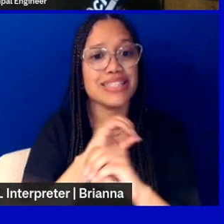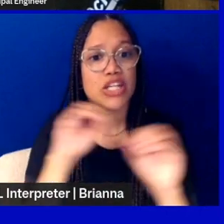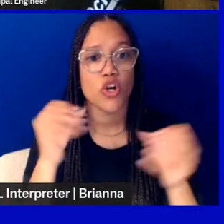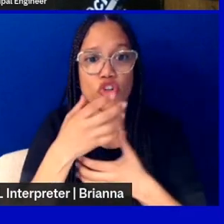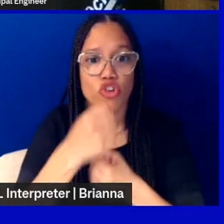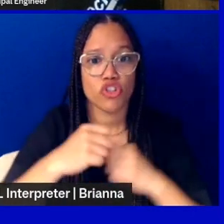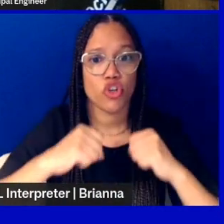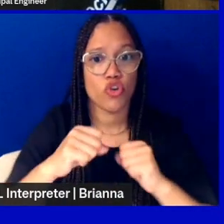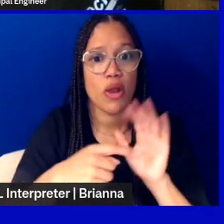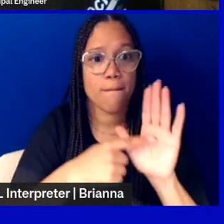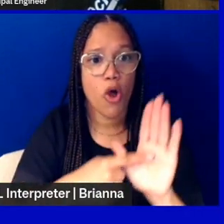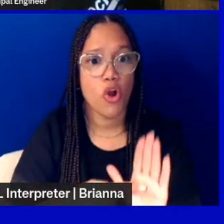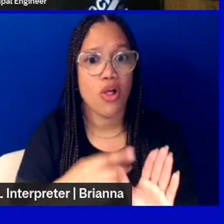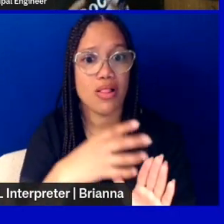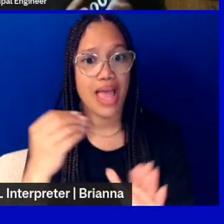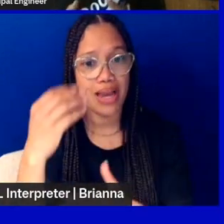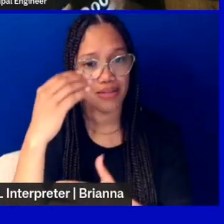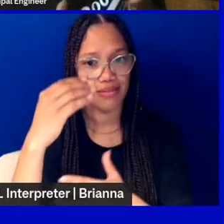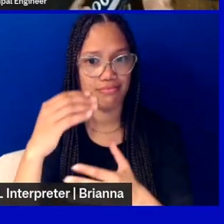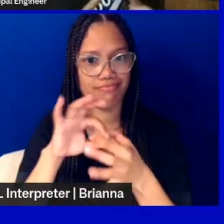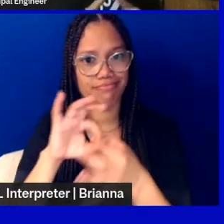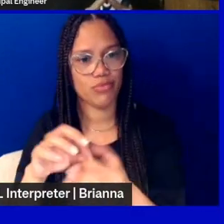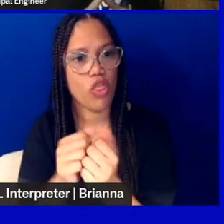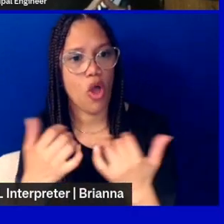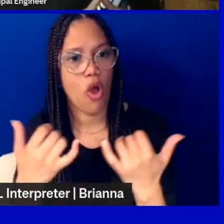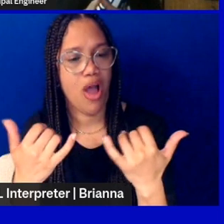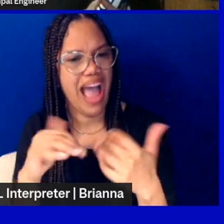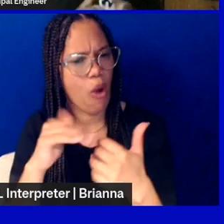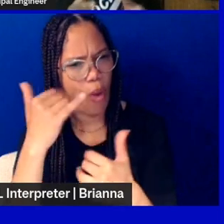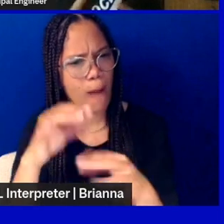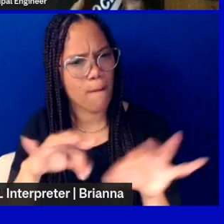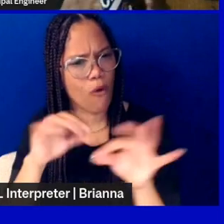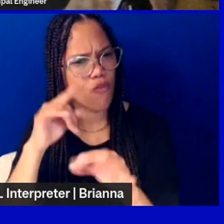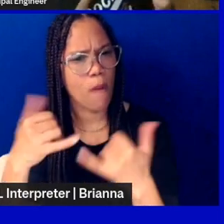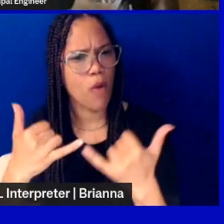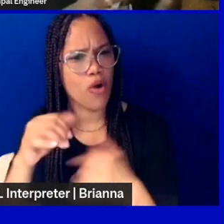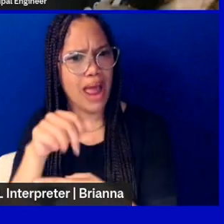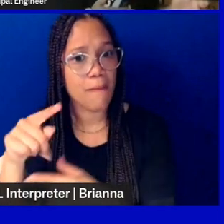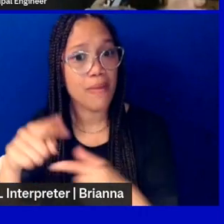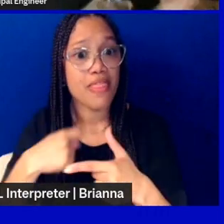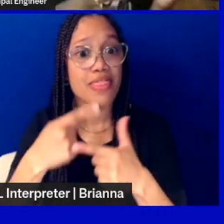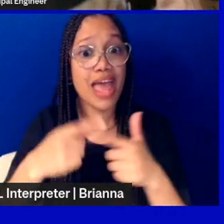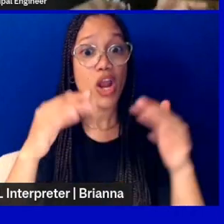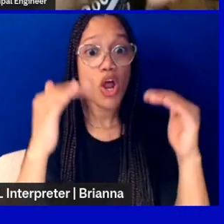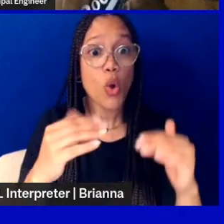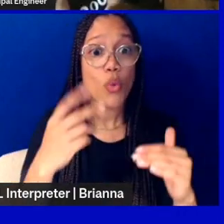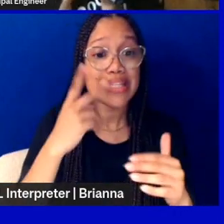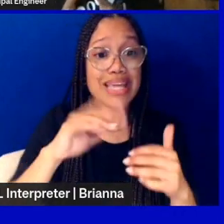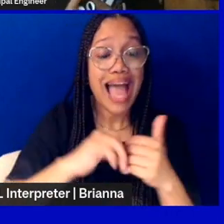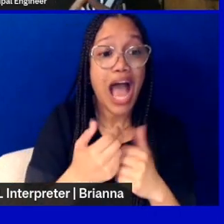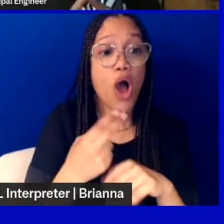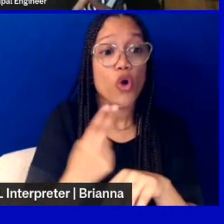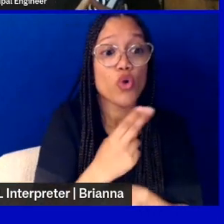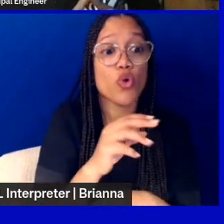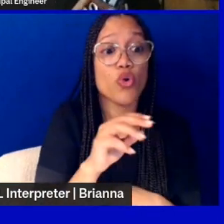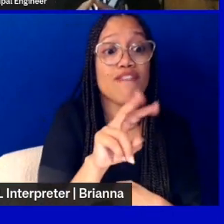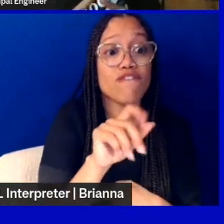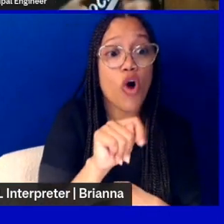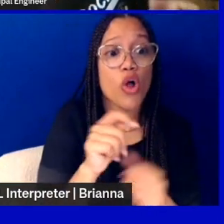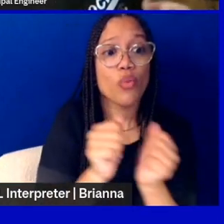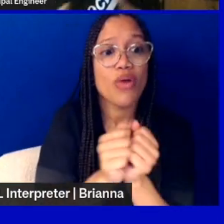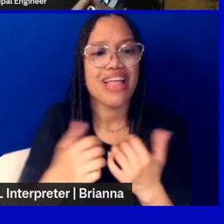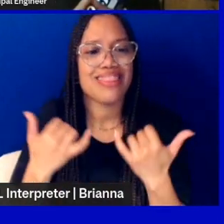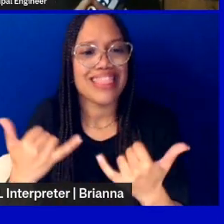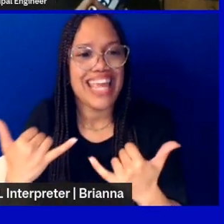the modern applications. Then we have seen the live demo and how you can integrate a vault within AWS IAM role